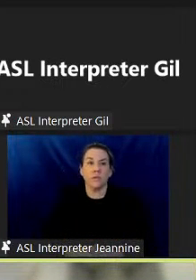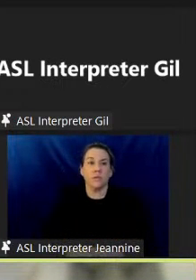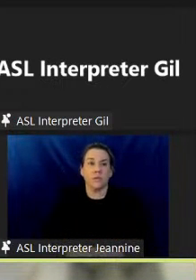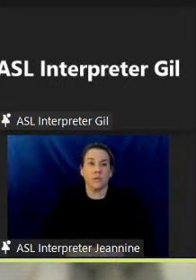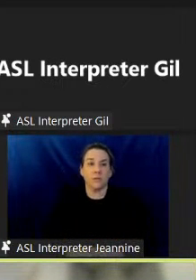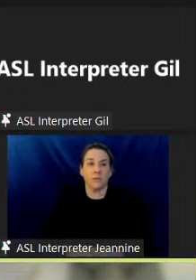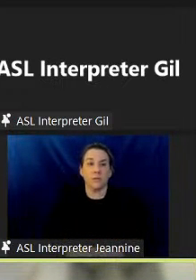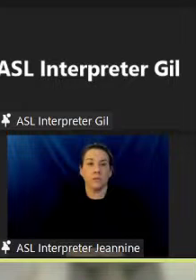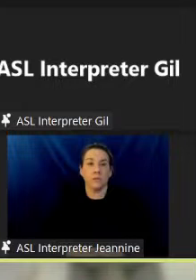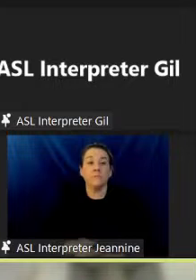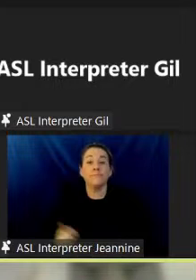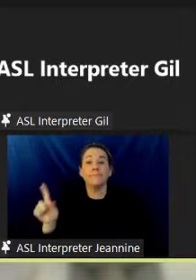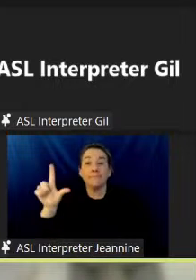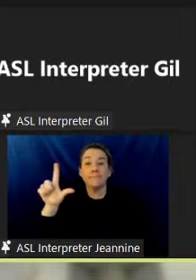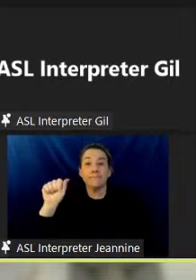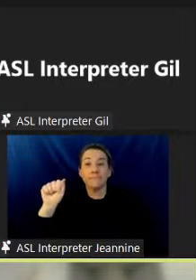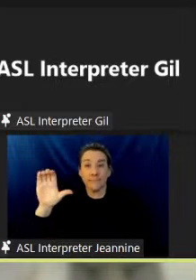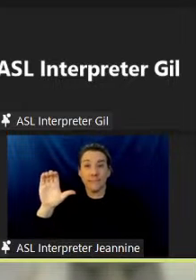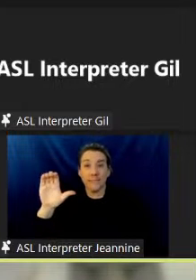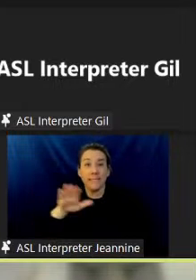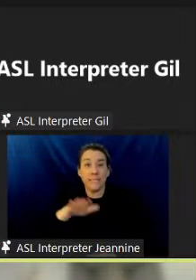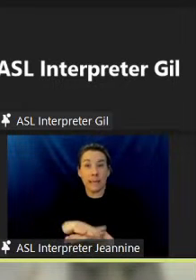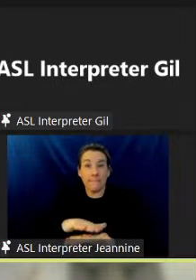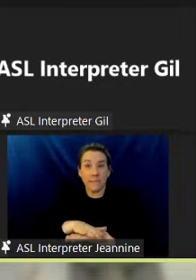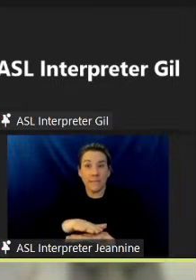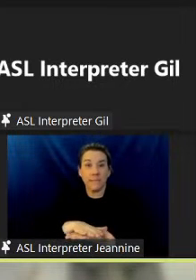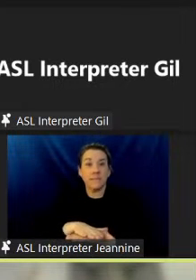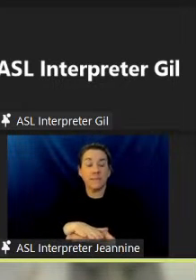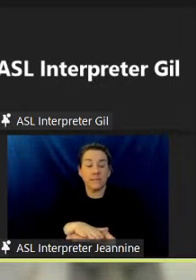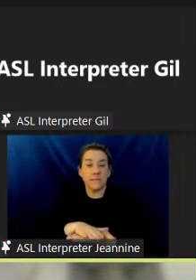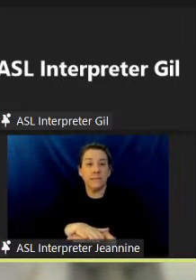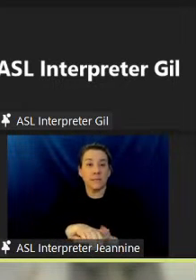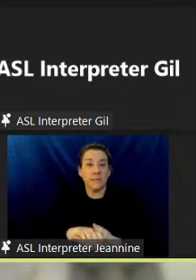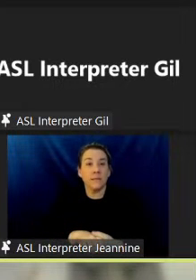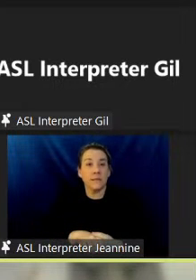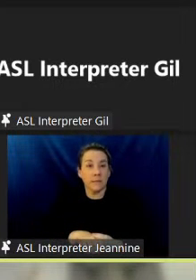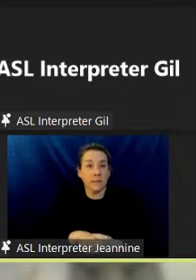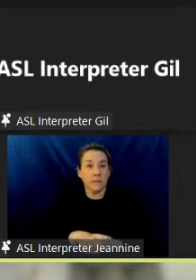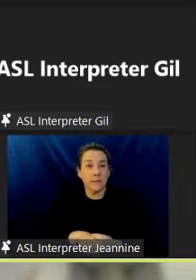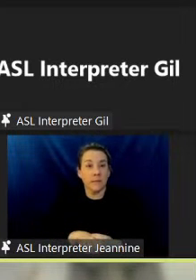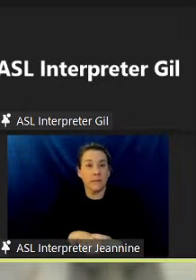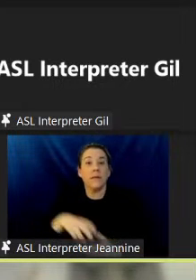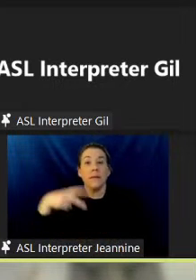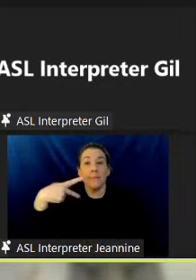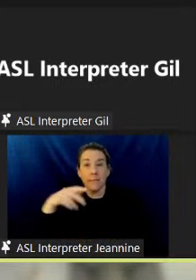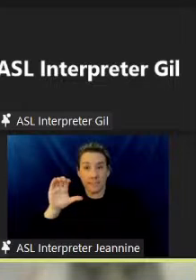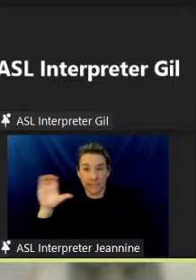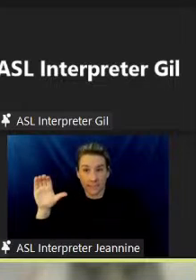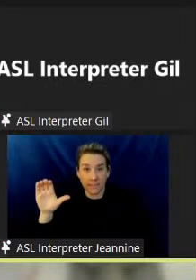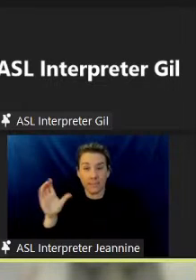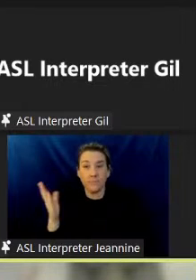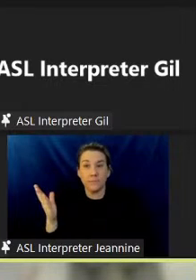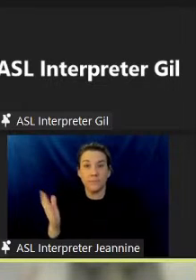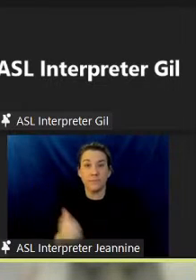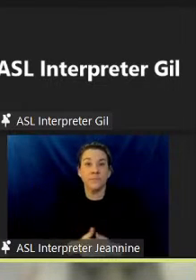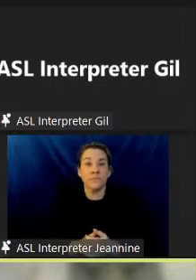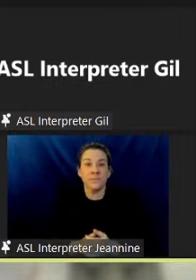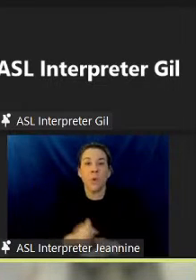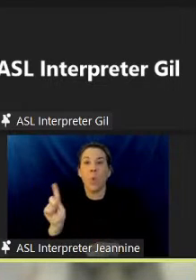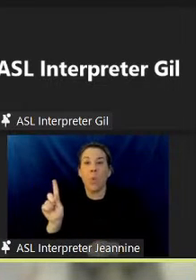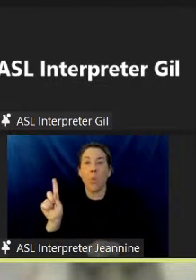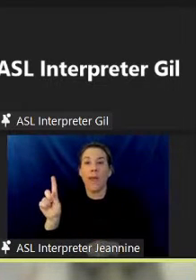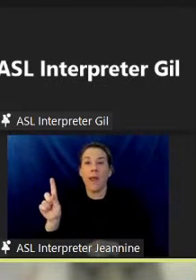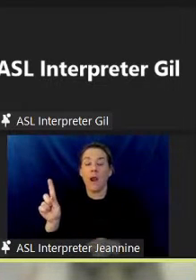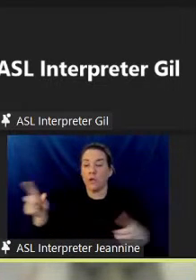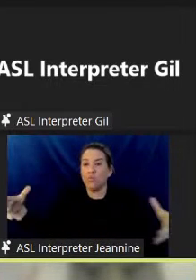This is the liberal arts campus, the main campus. And then here is the Pacific Coast campus assembly areas.